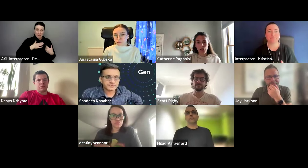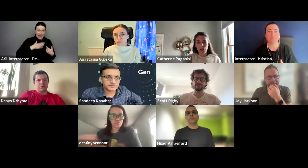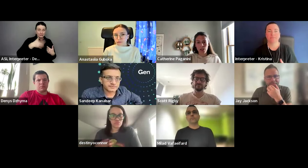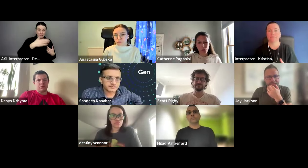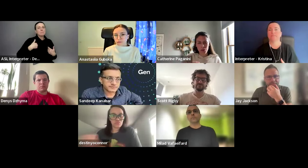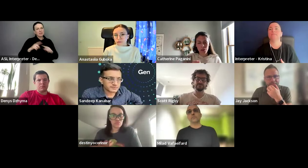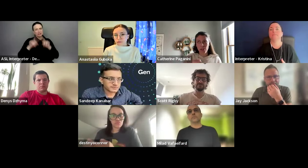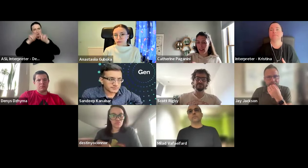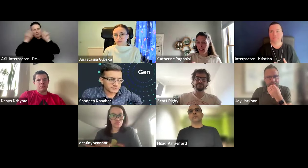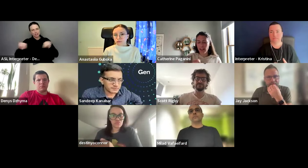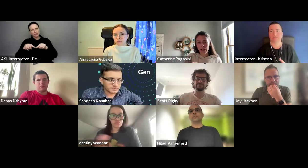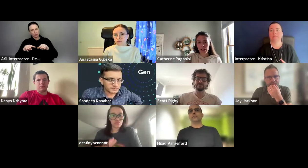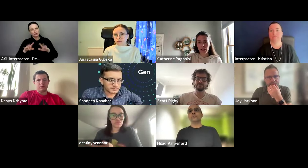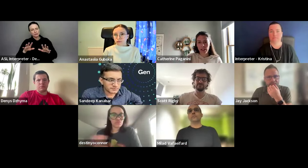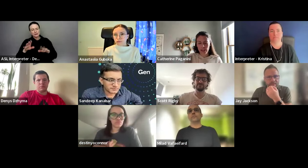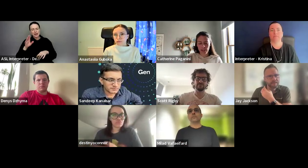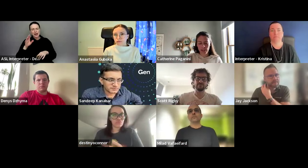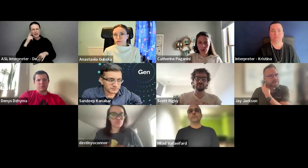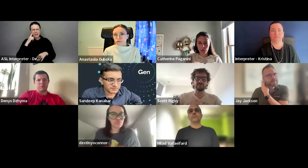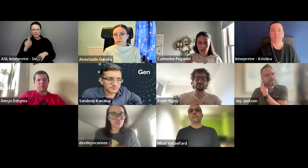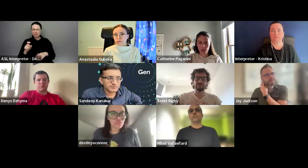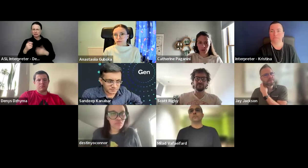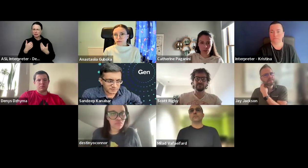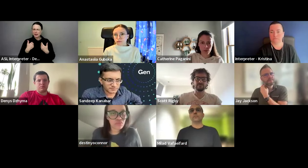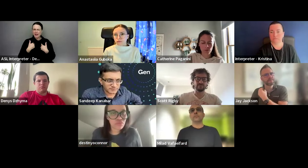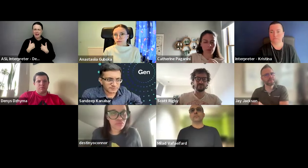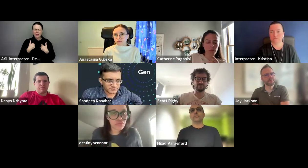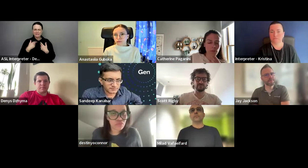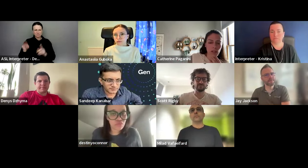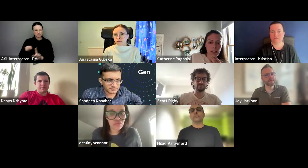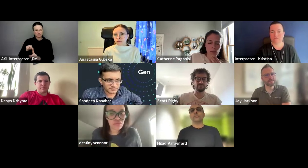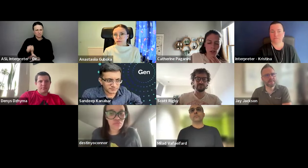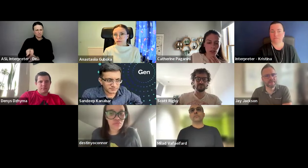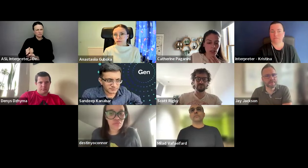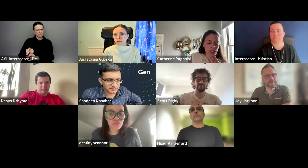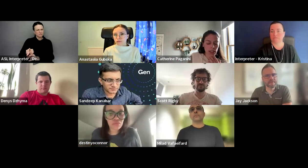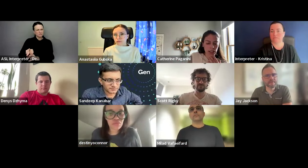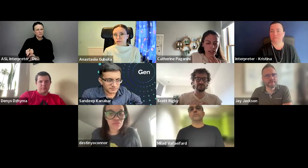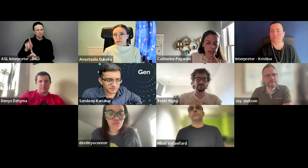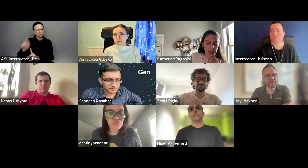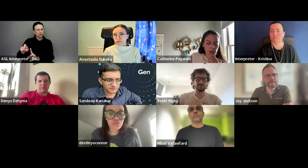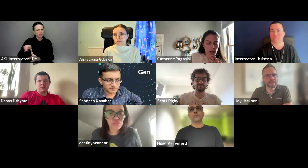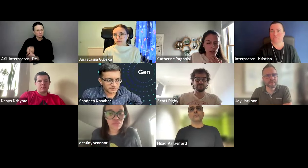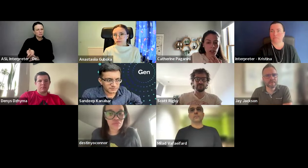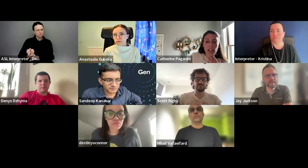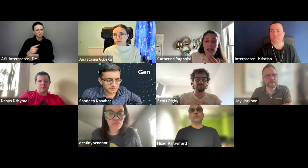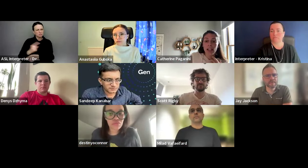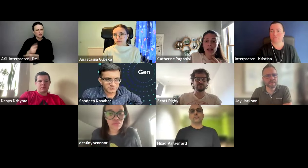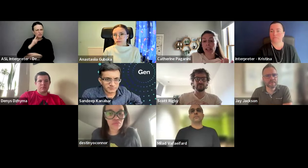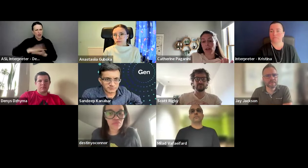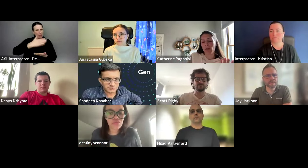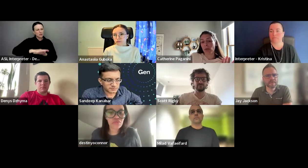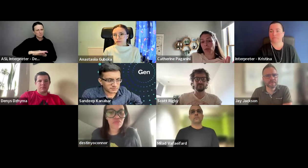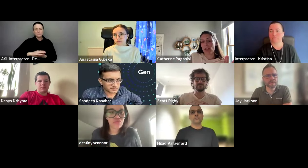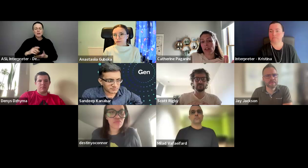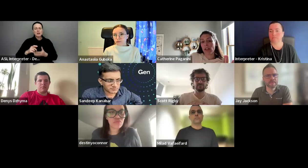monitor. I should have like an adapter to put to plug in the monitor, the laptop and the monitor,